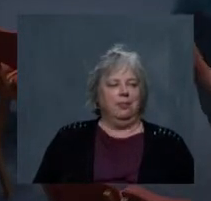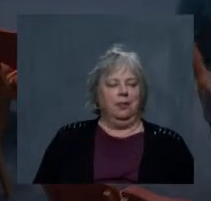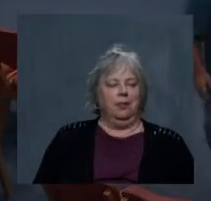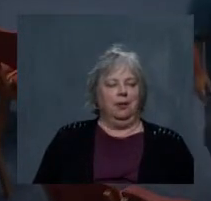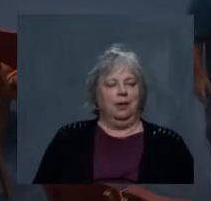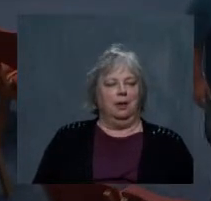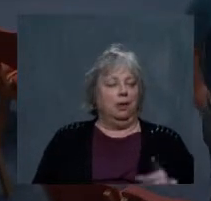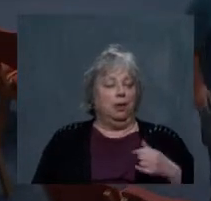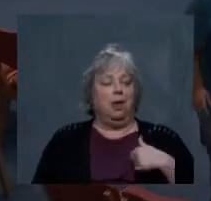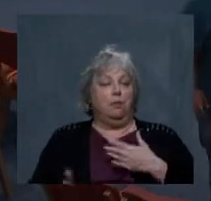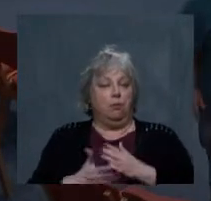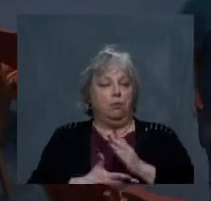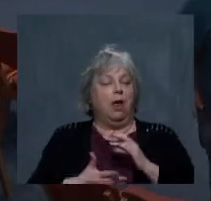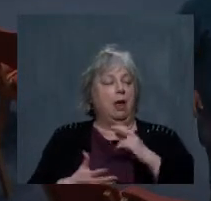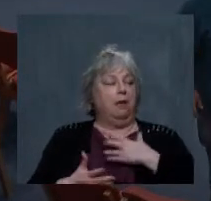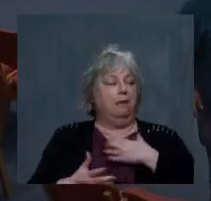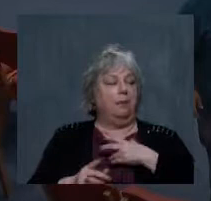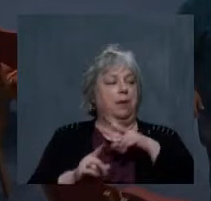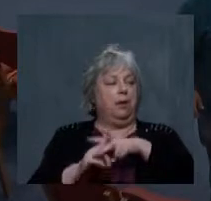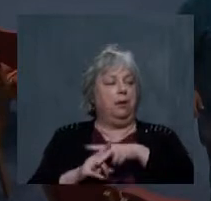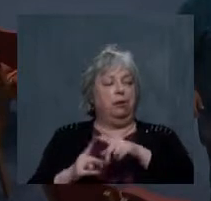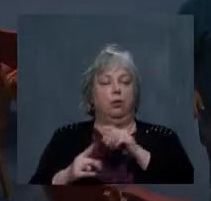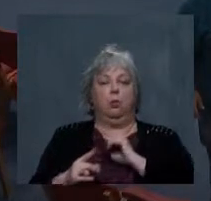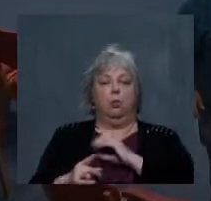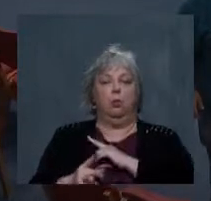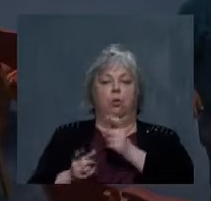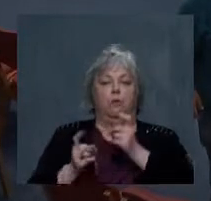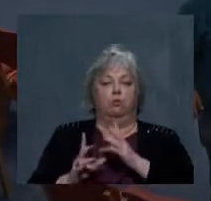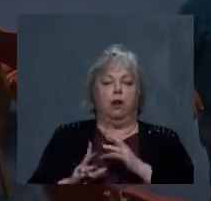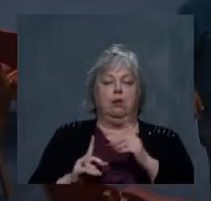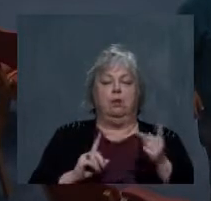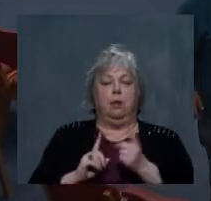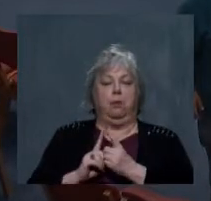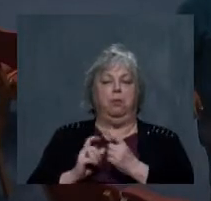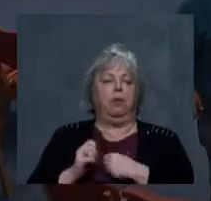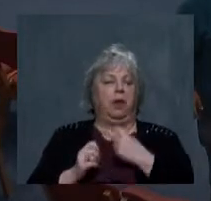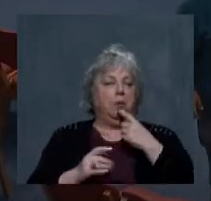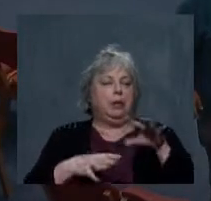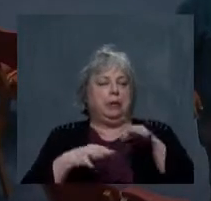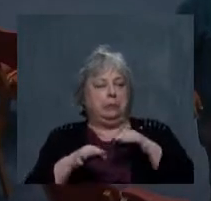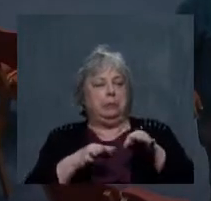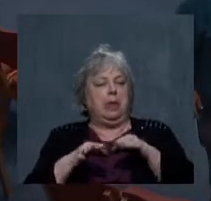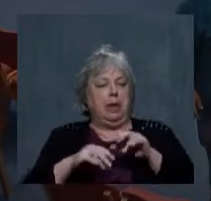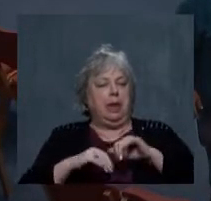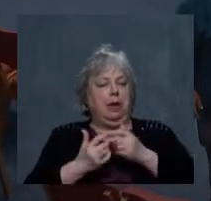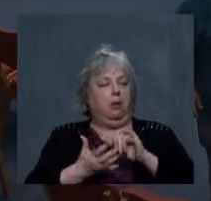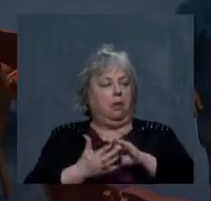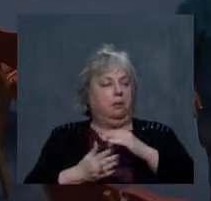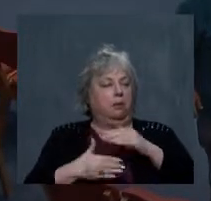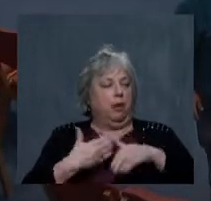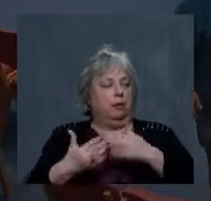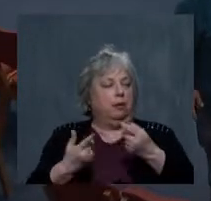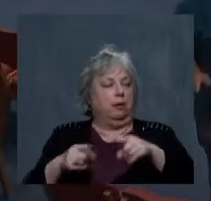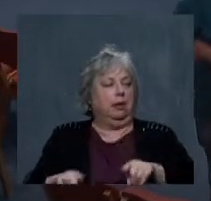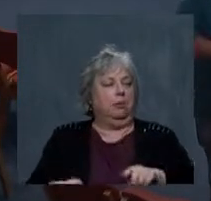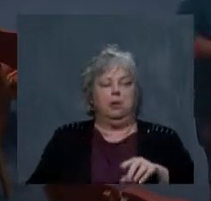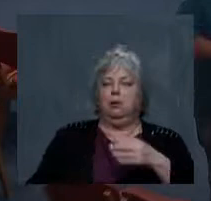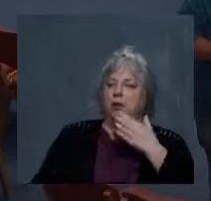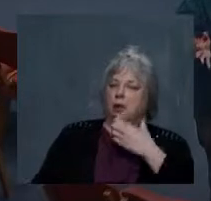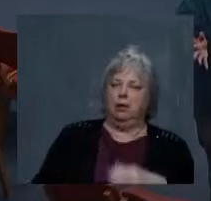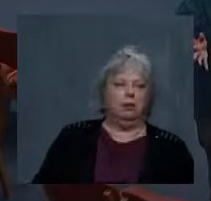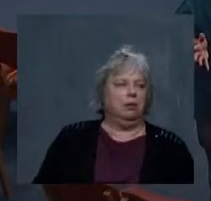Do you have the right of appeal to the board of directors? If you'll get with me, I'll tell you what's needed to do to make that appeal process. Okay, thank